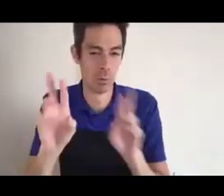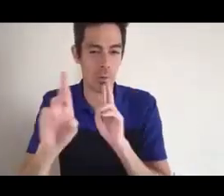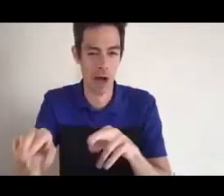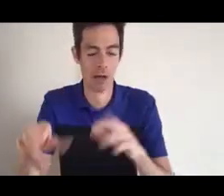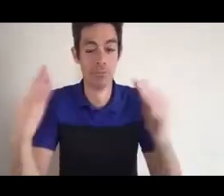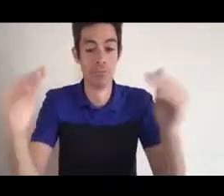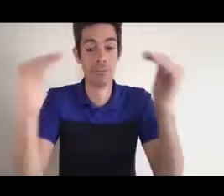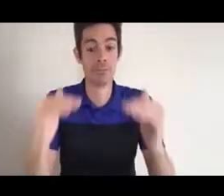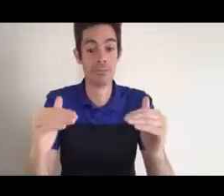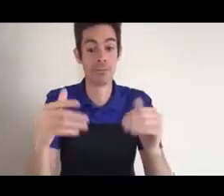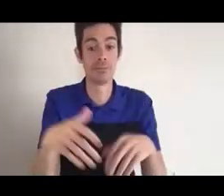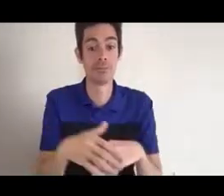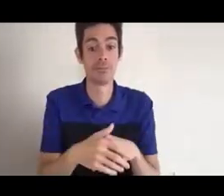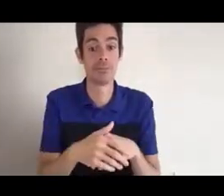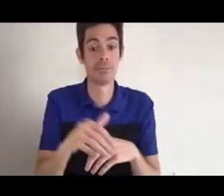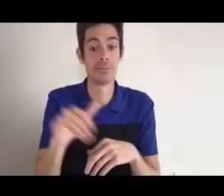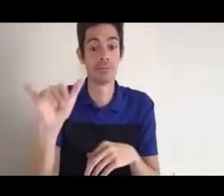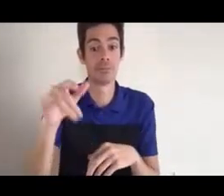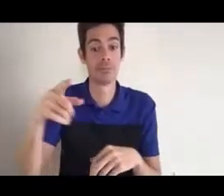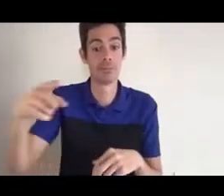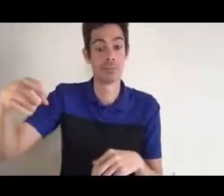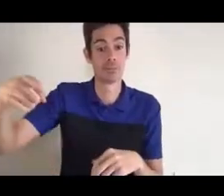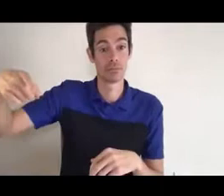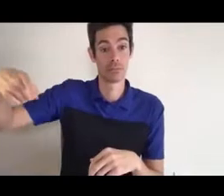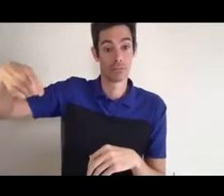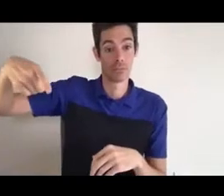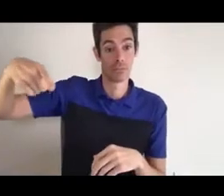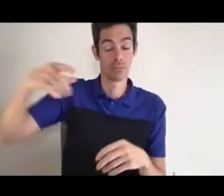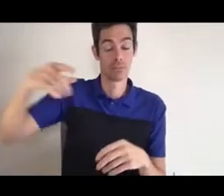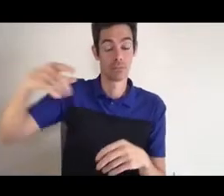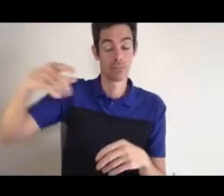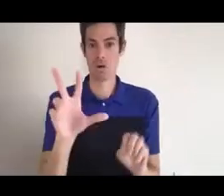that sentence in a clear way.